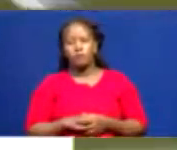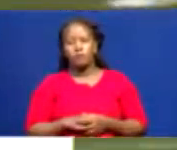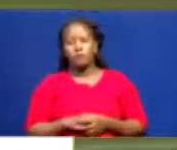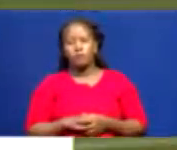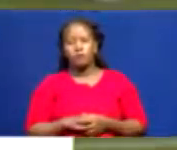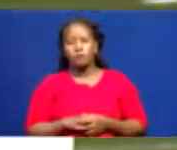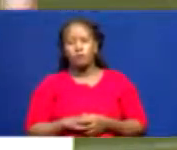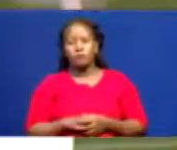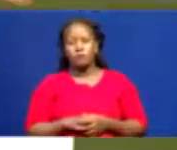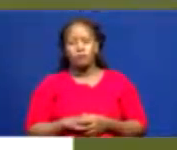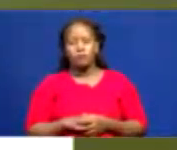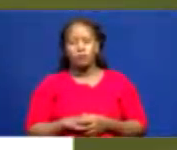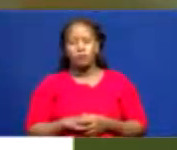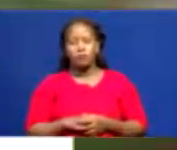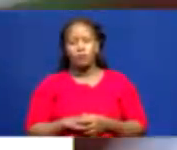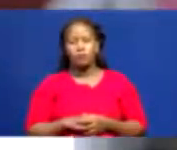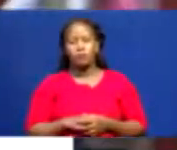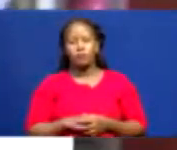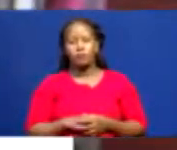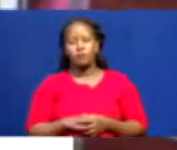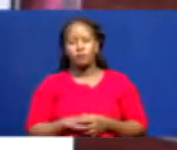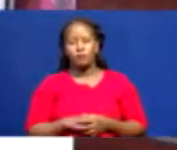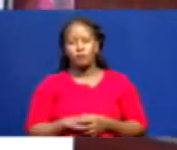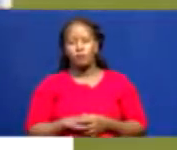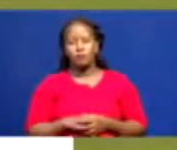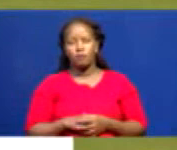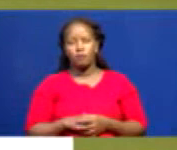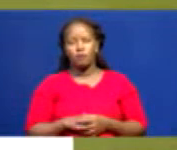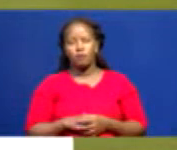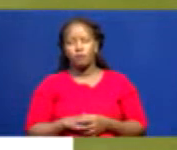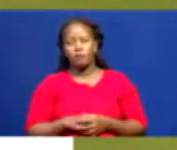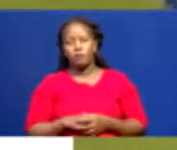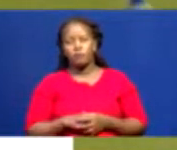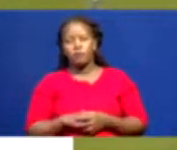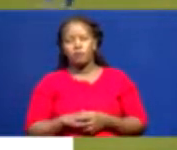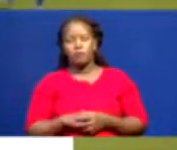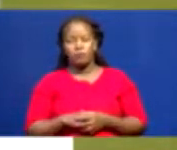now the man to score their first of the new season.